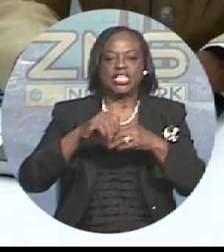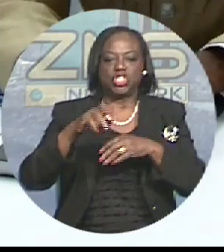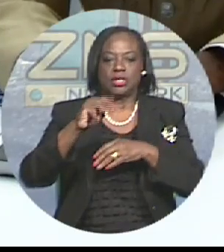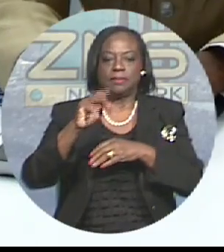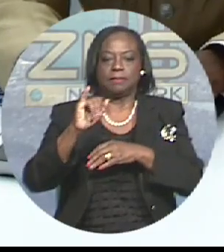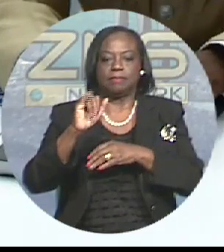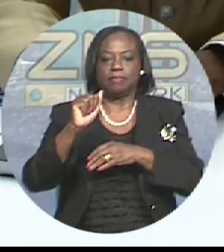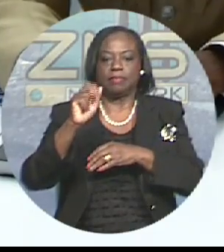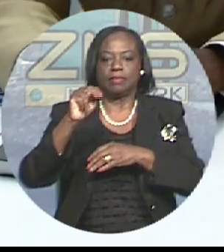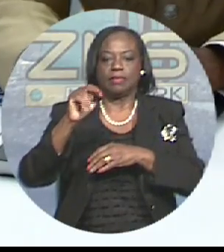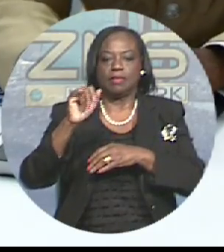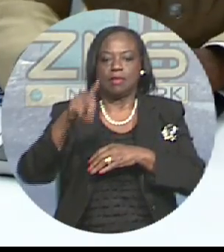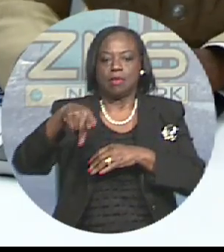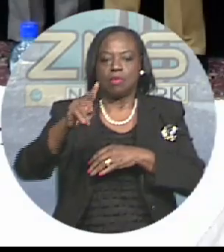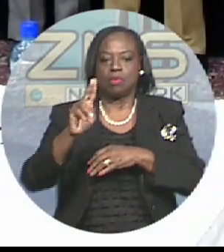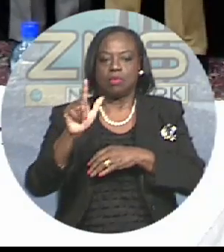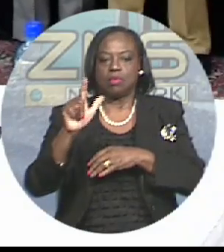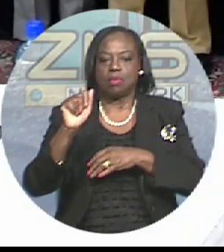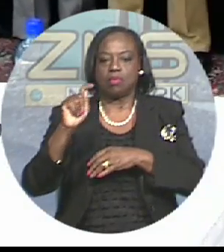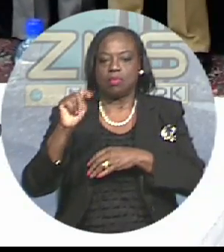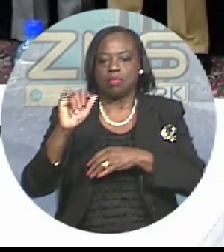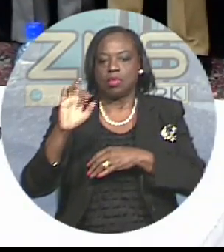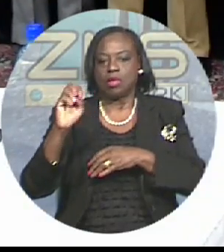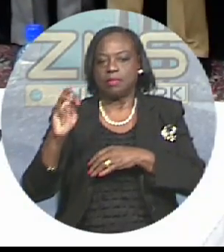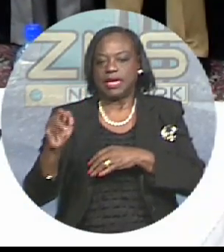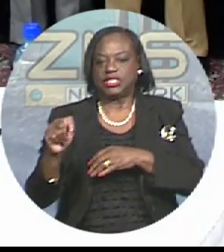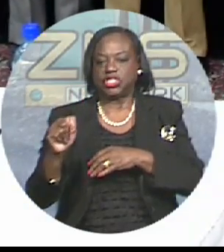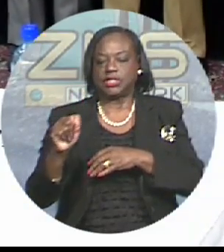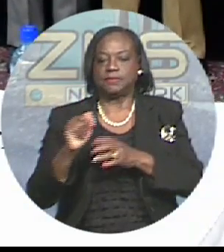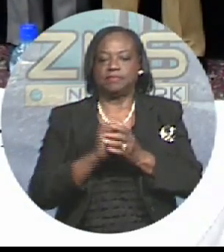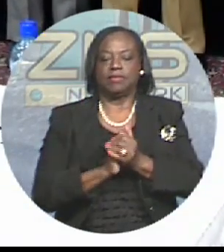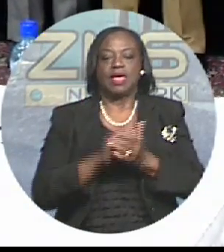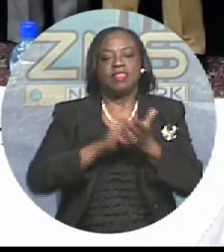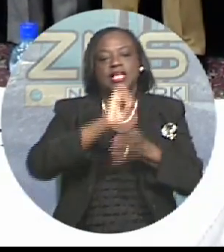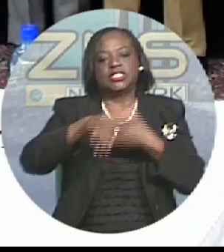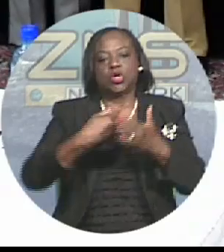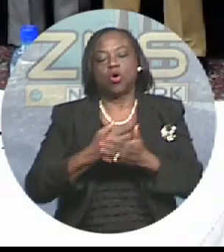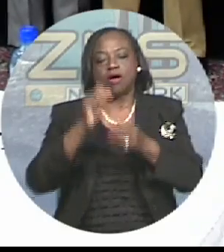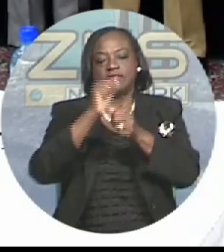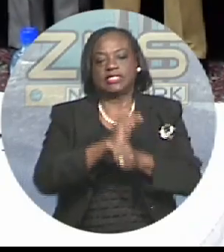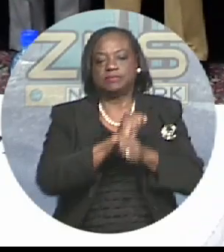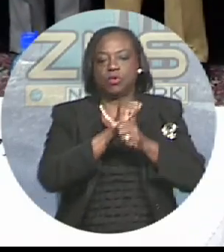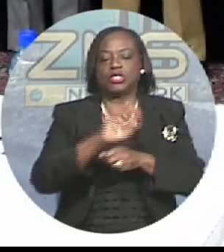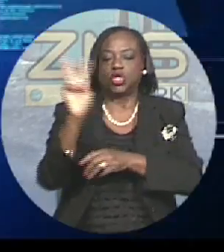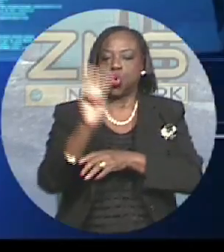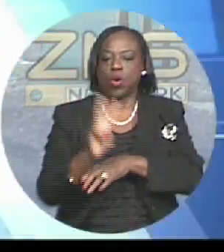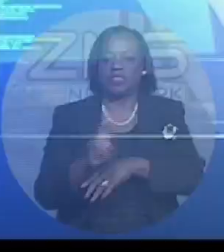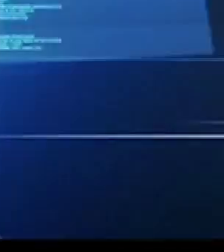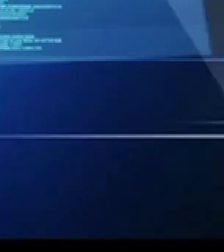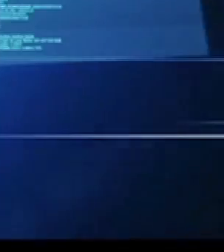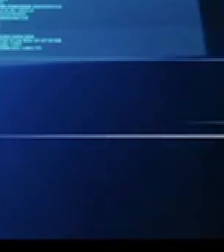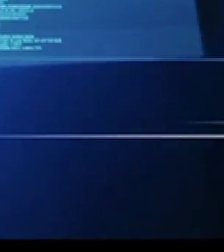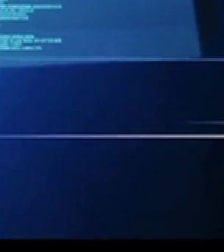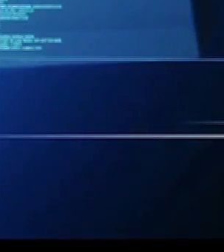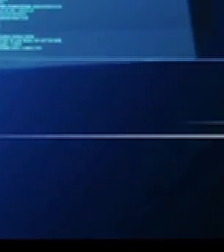ZNS Told Sports, I'm Charles Fisher. And that will do it for sports. Stay tuned, checking weather still to come.